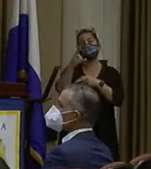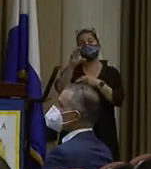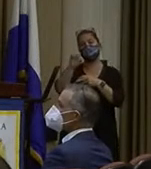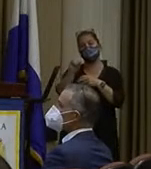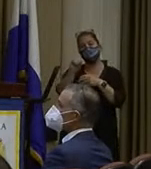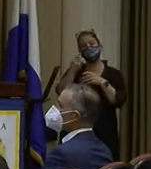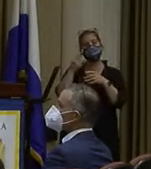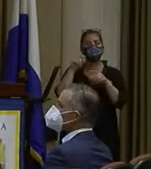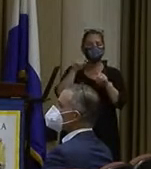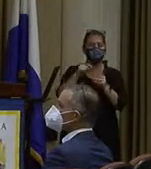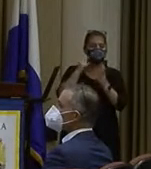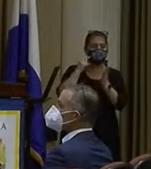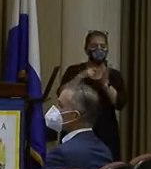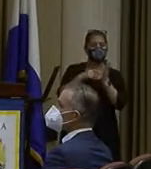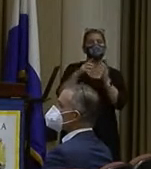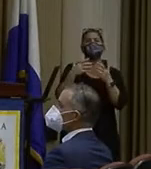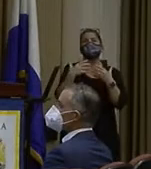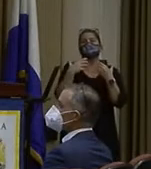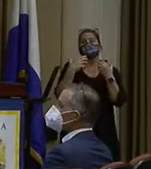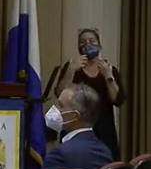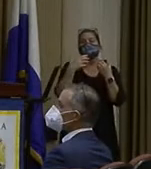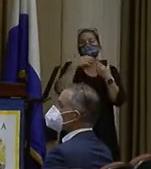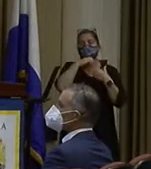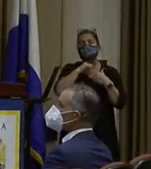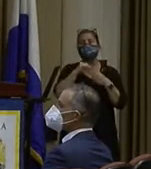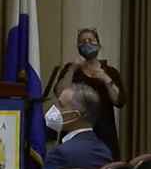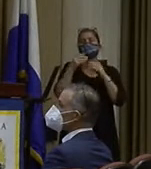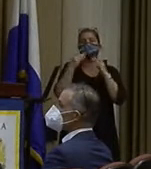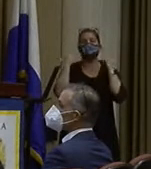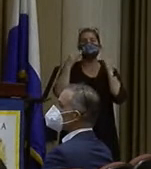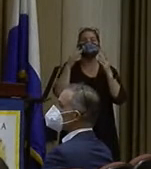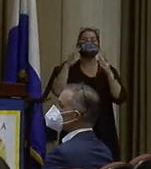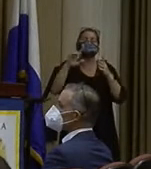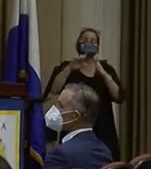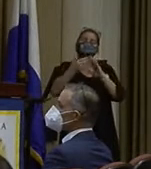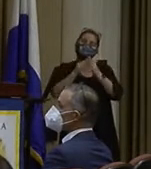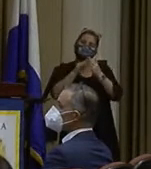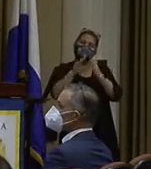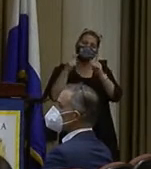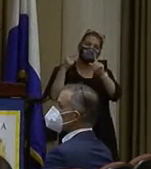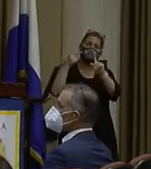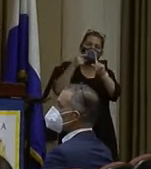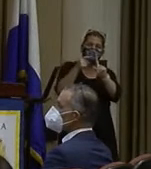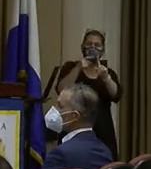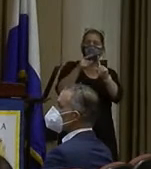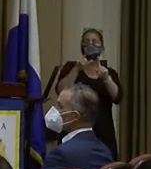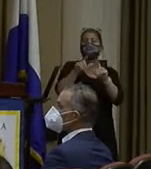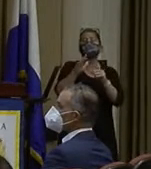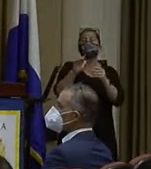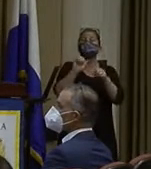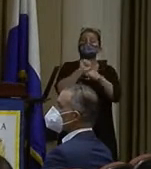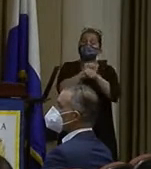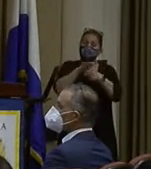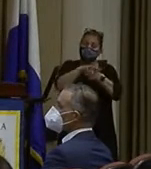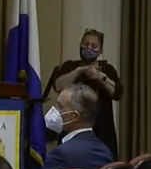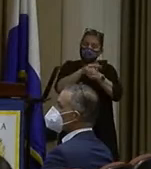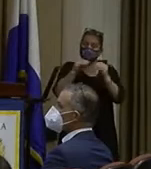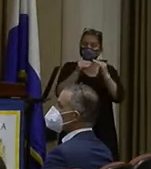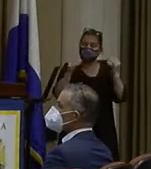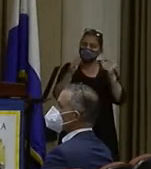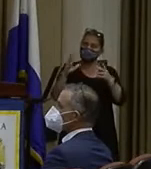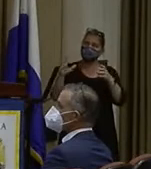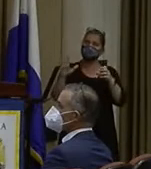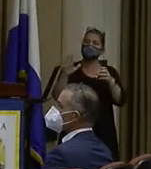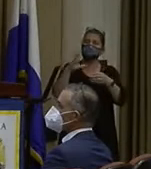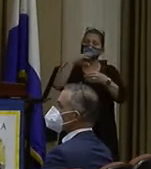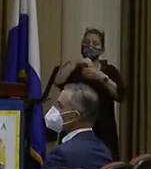Age-Friendly Cities and Communities in 2006. This initiative focuses on action at the local level that fosters the full participation of